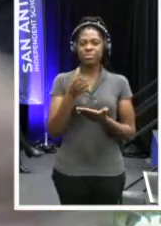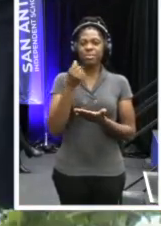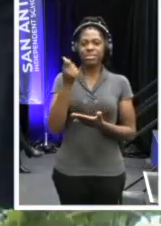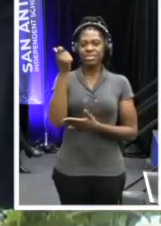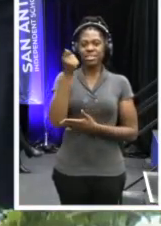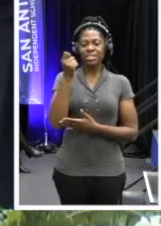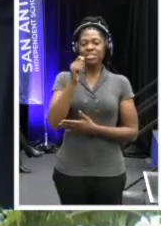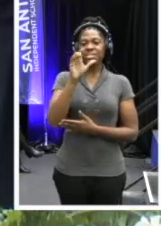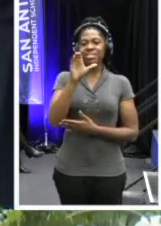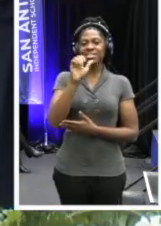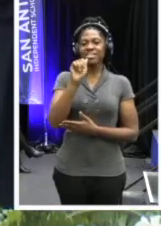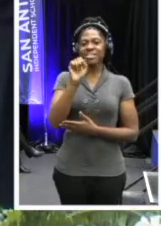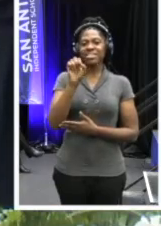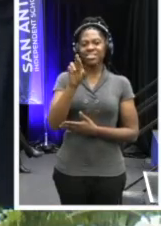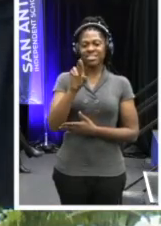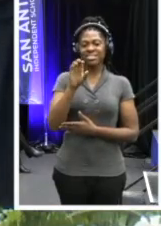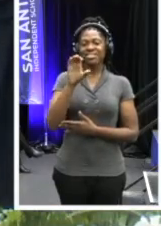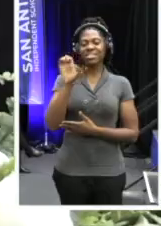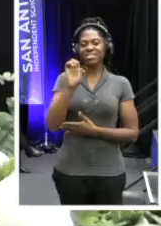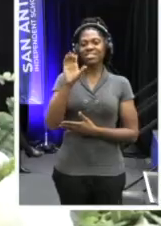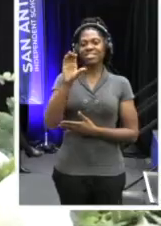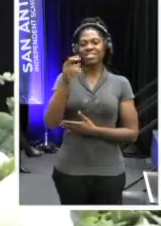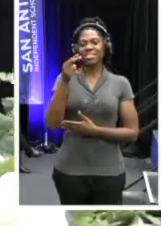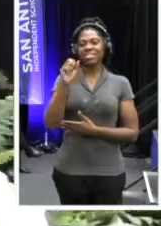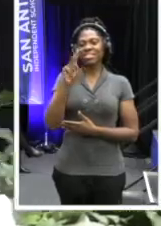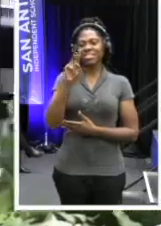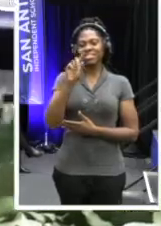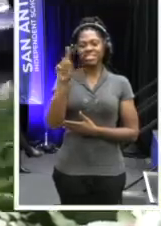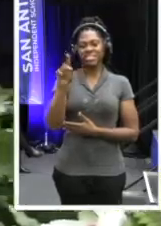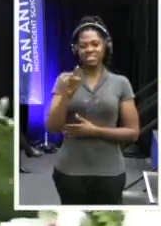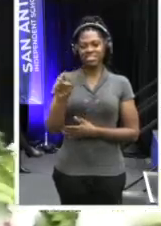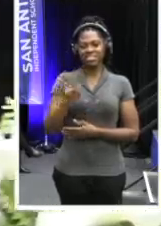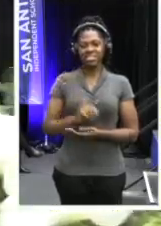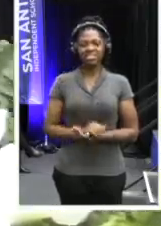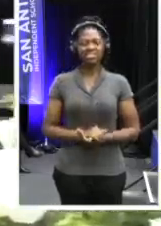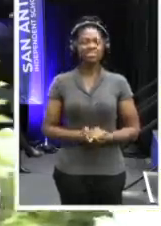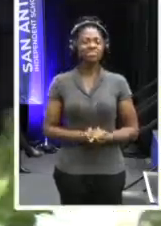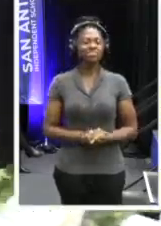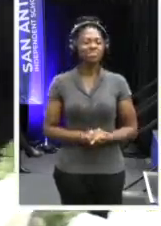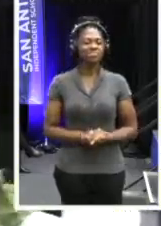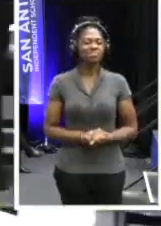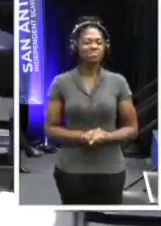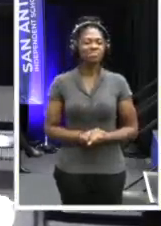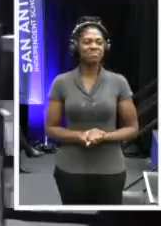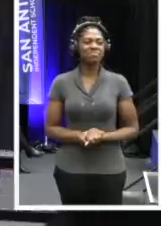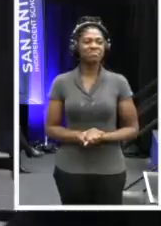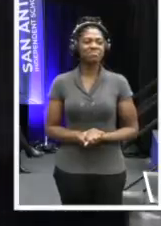Cesar E. Chavez Legacy and Educational Foundation Scholarship.